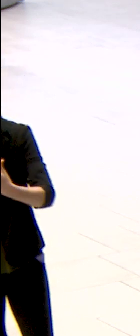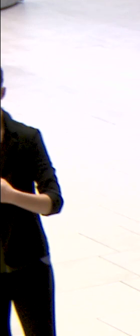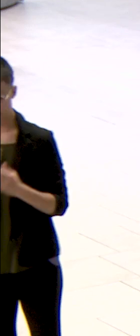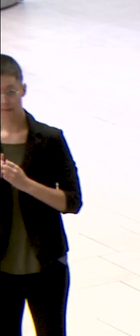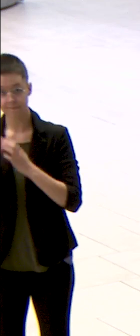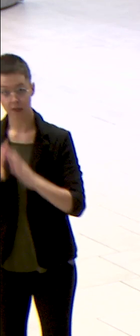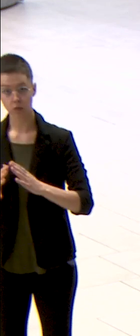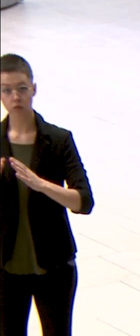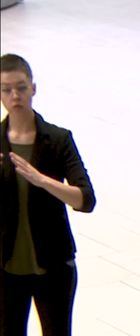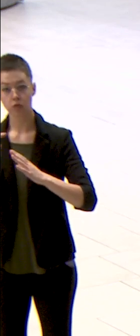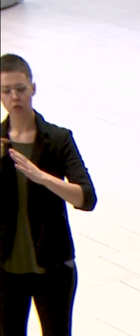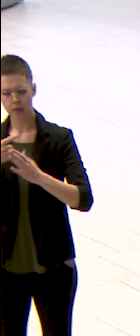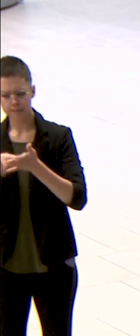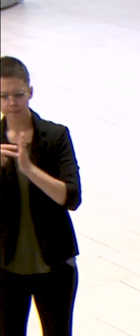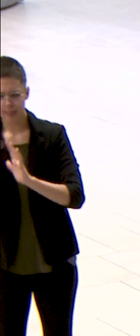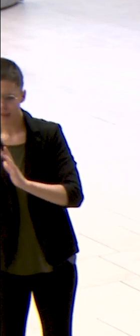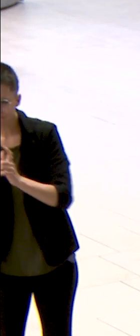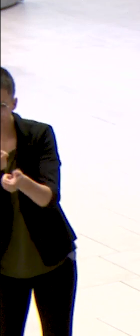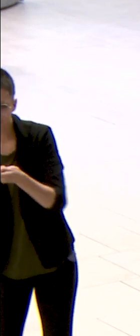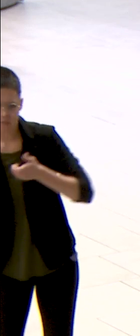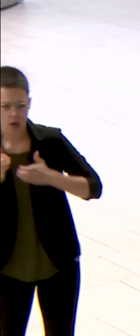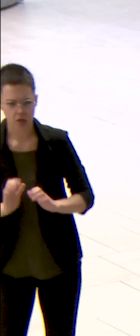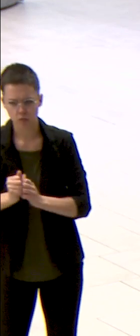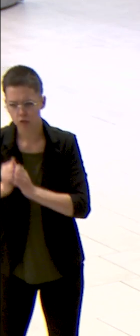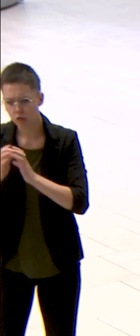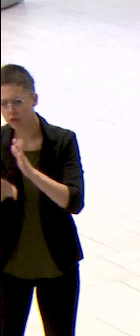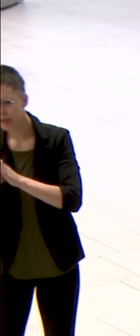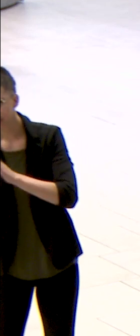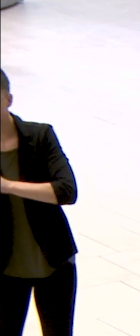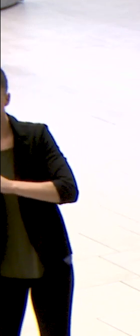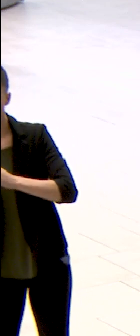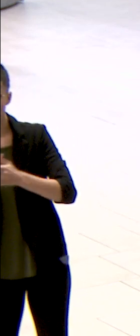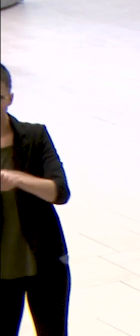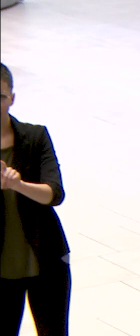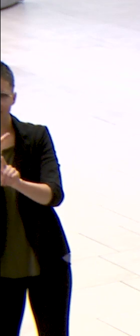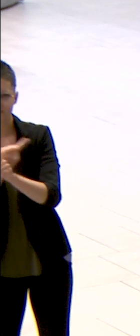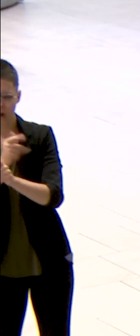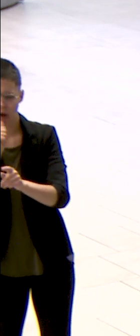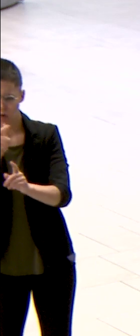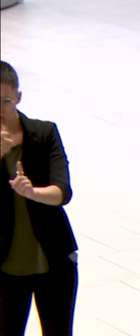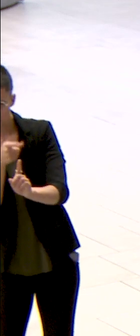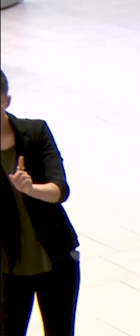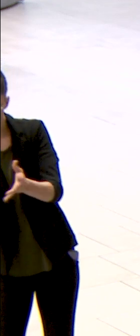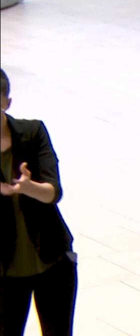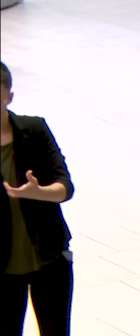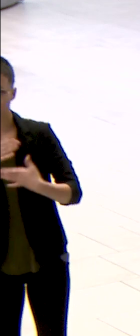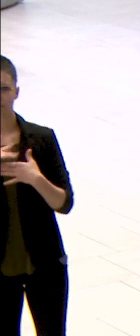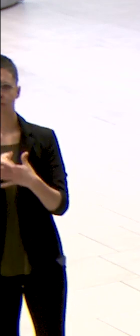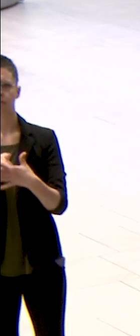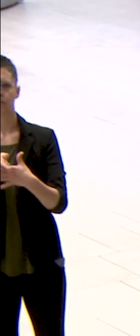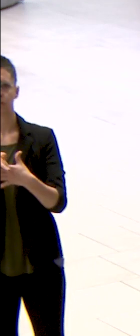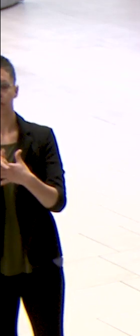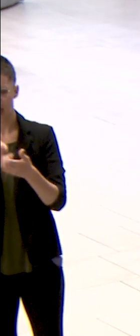probably driving and developing customer journeys, right? And doing journey maps and trying to figure out who exactly is engaging maybe with your product, et cetera. Well,